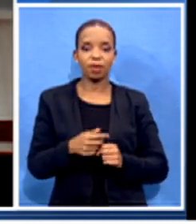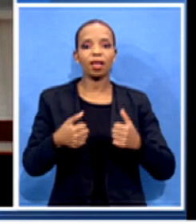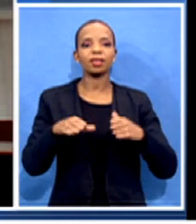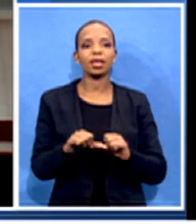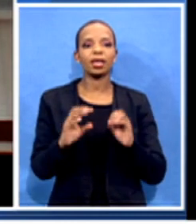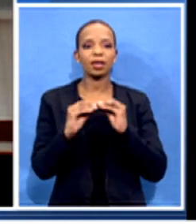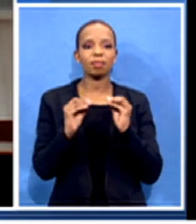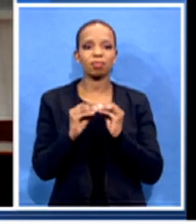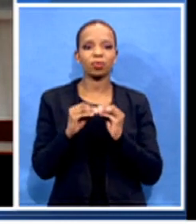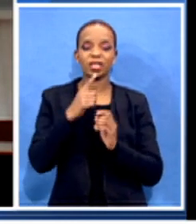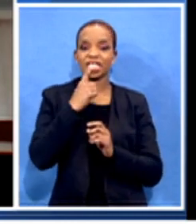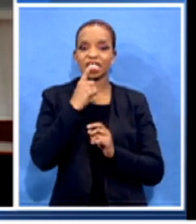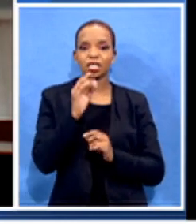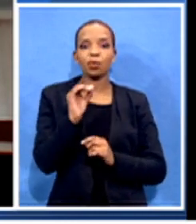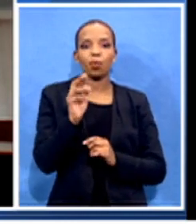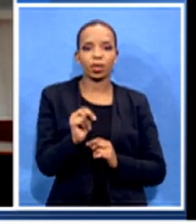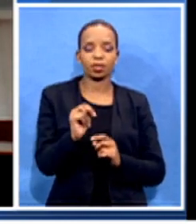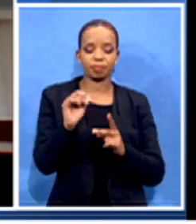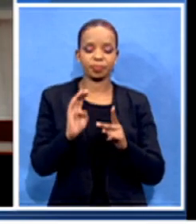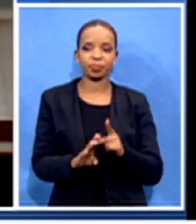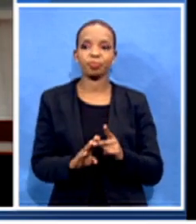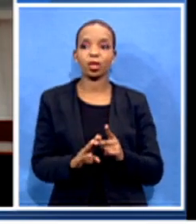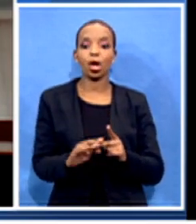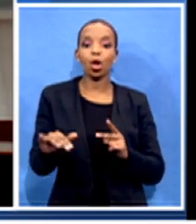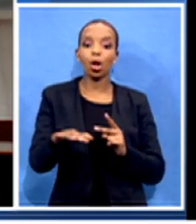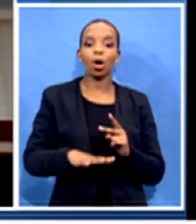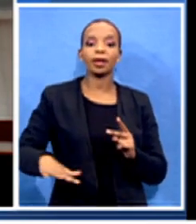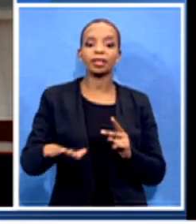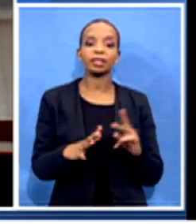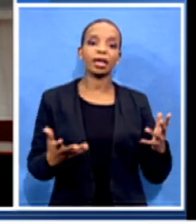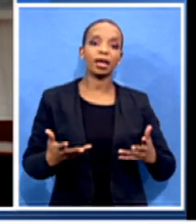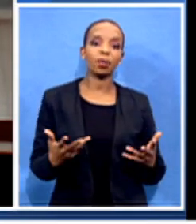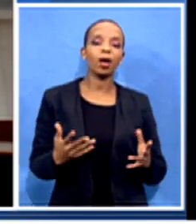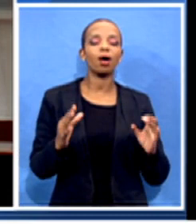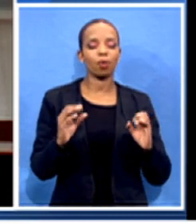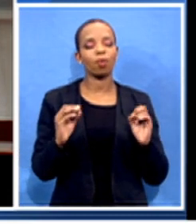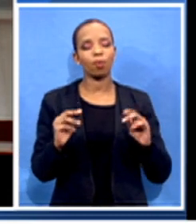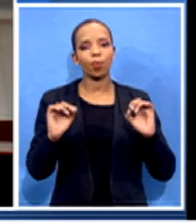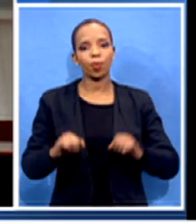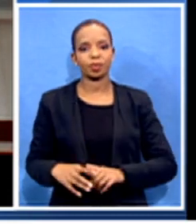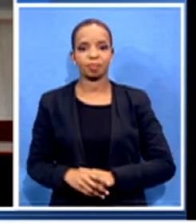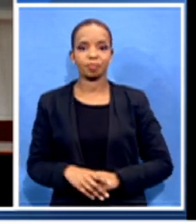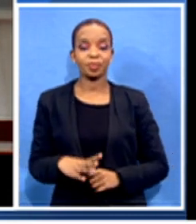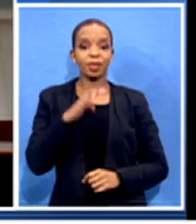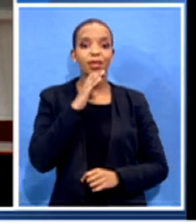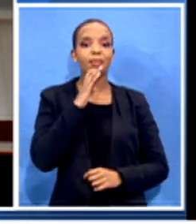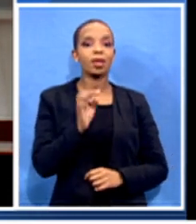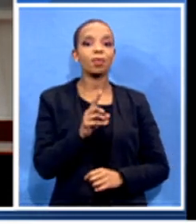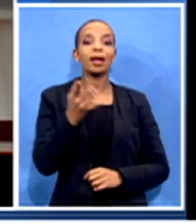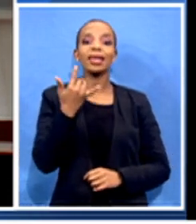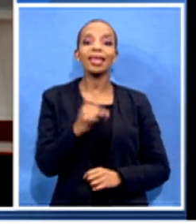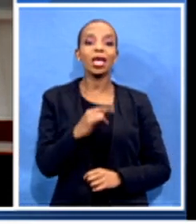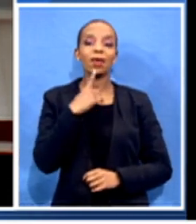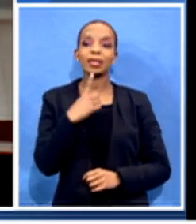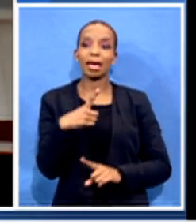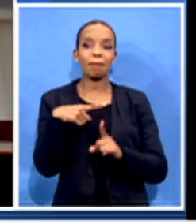on, the location will be on. What it means, once you've been tested positive, if you actually interact